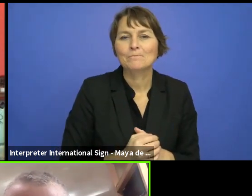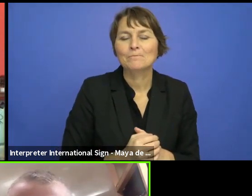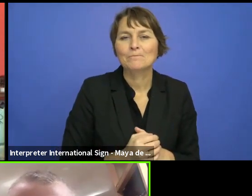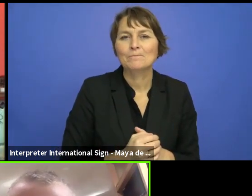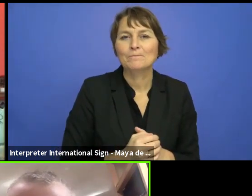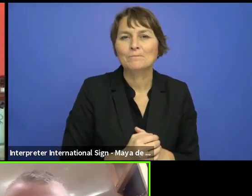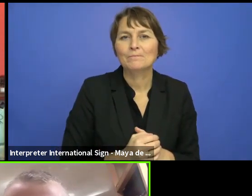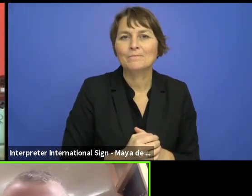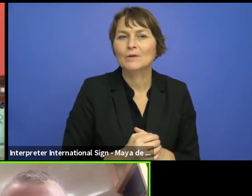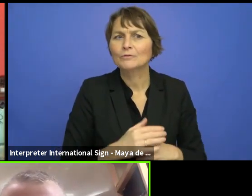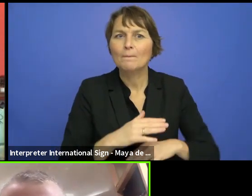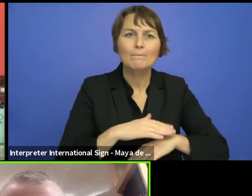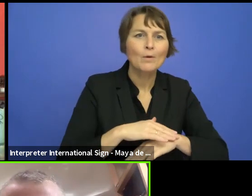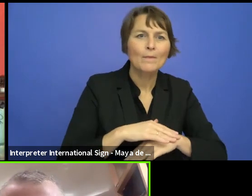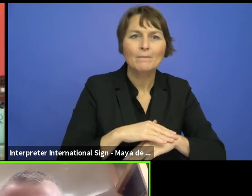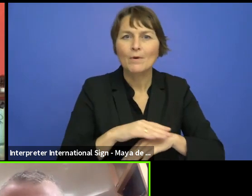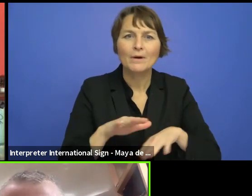to a certain moment, that you don't have to be.